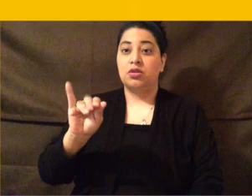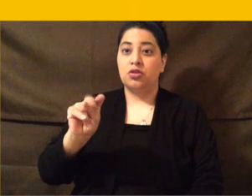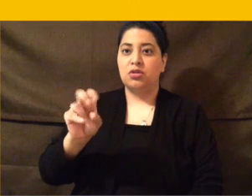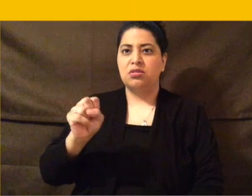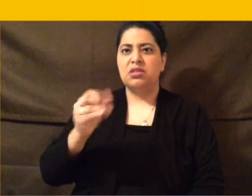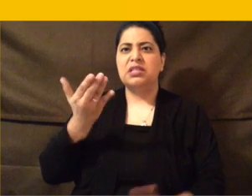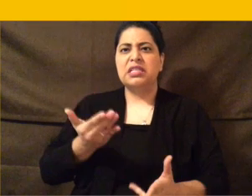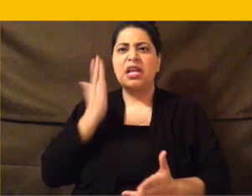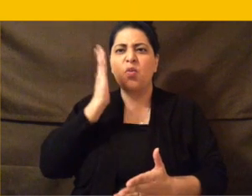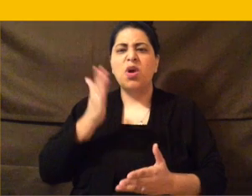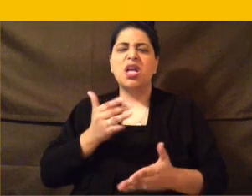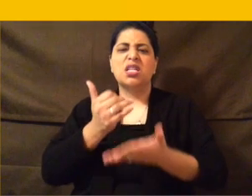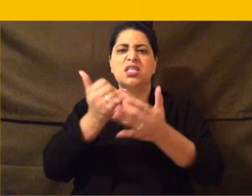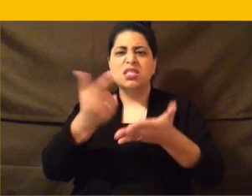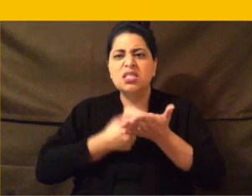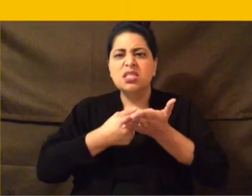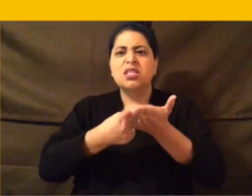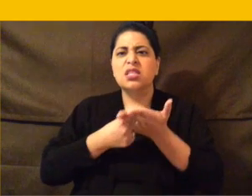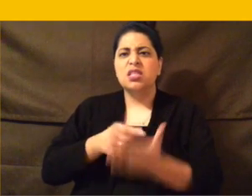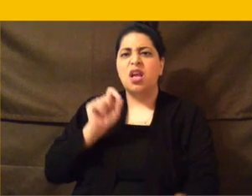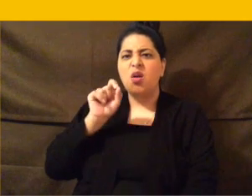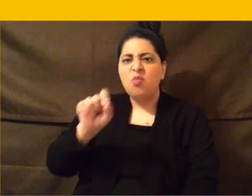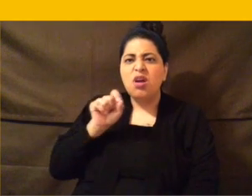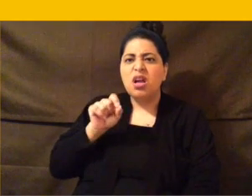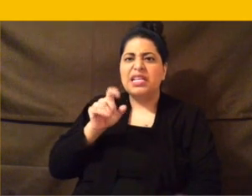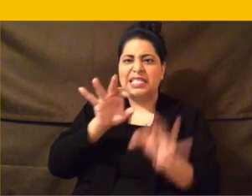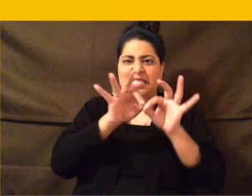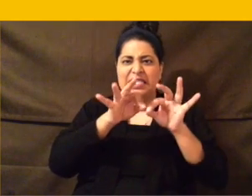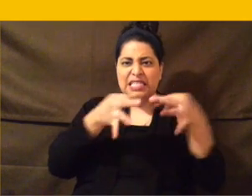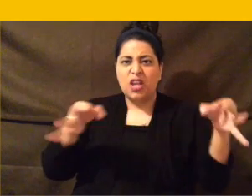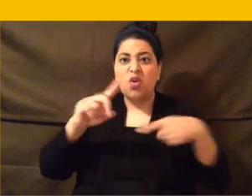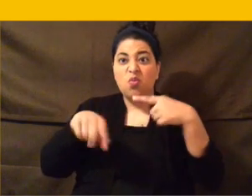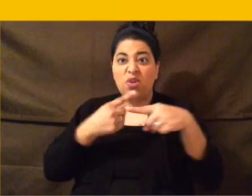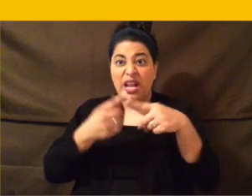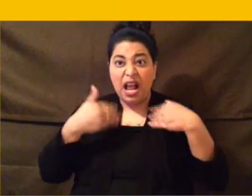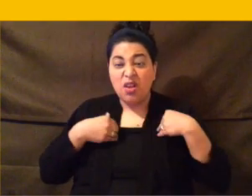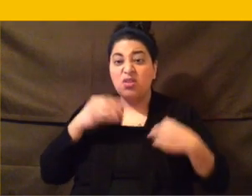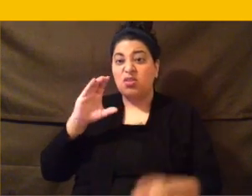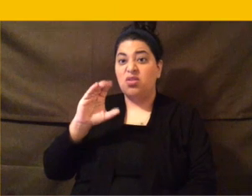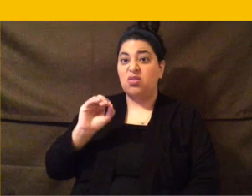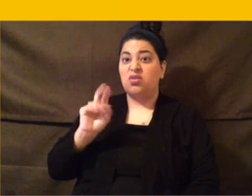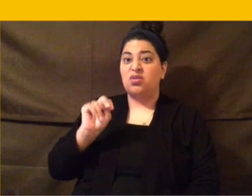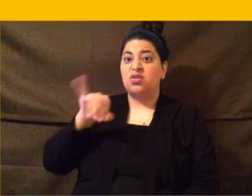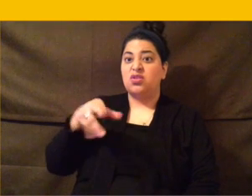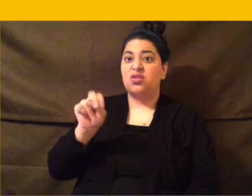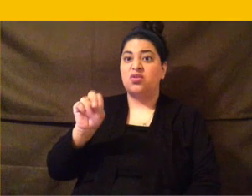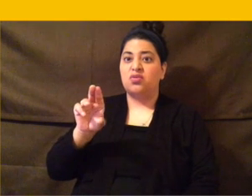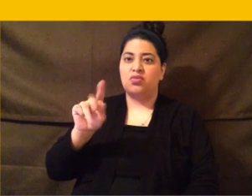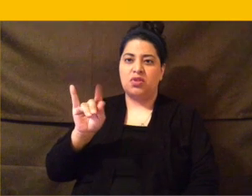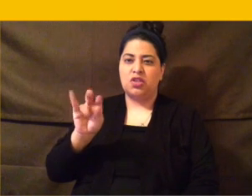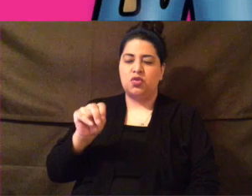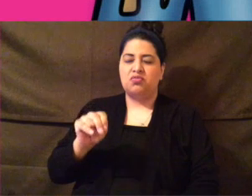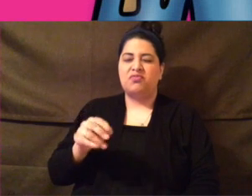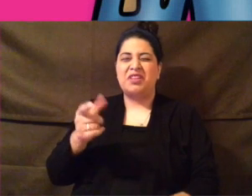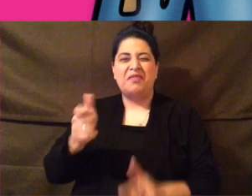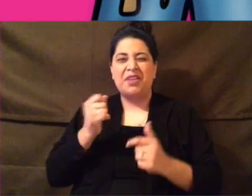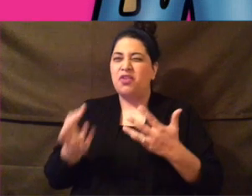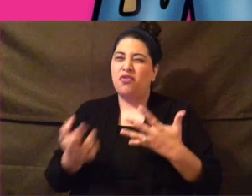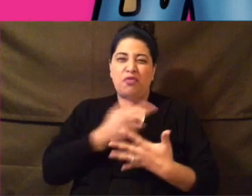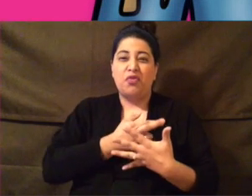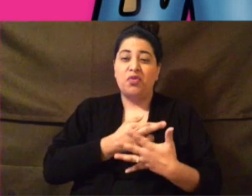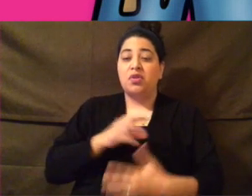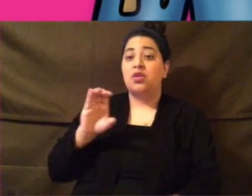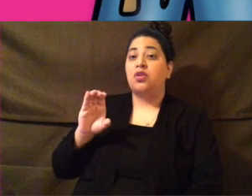Today, we are going to talk about punctuating sentences when they have a conjunction. Okay, so real quick, let's